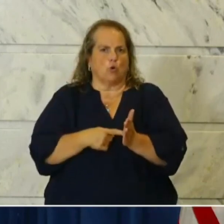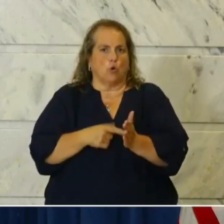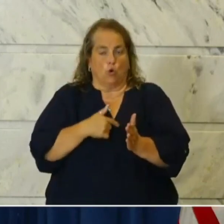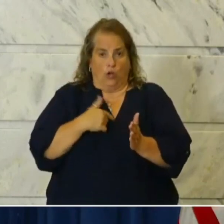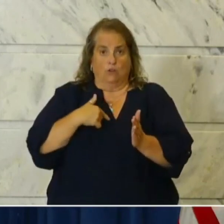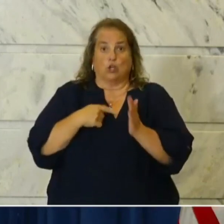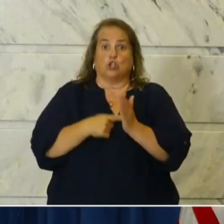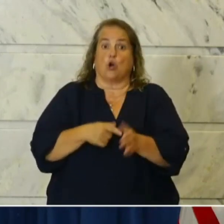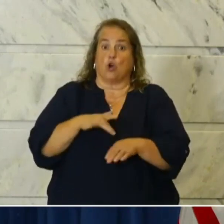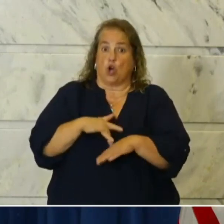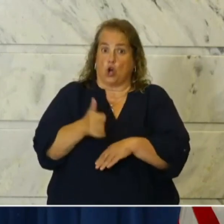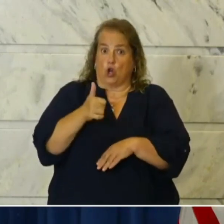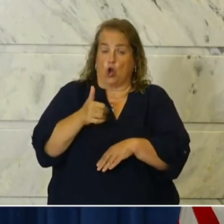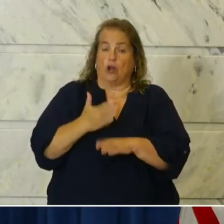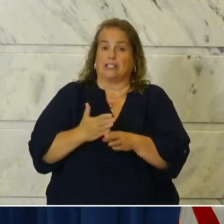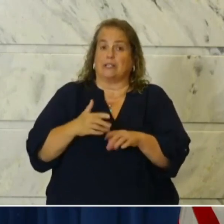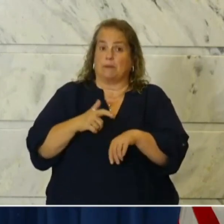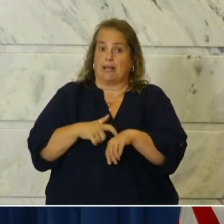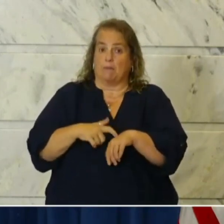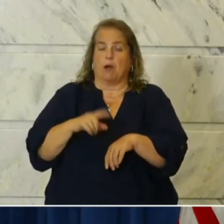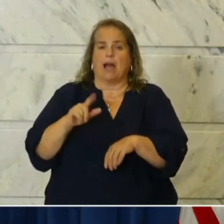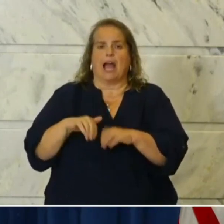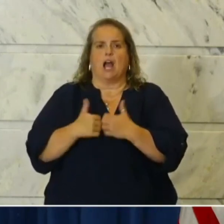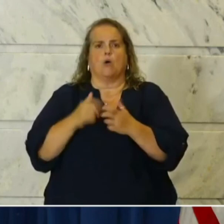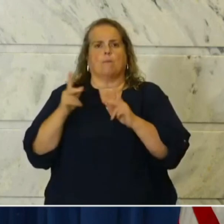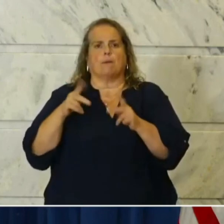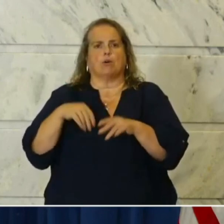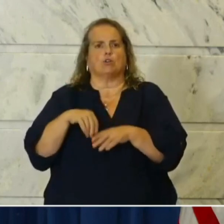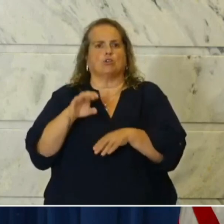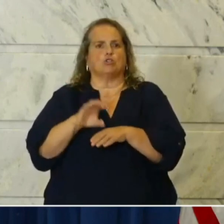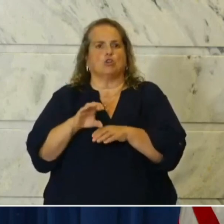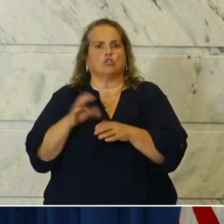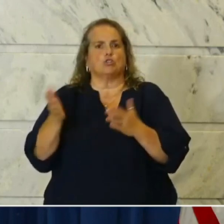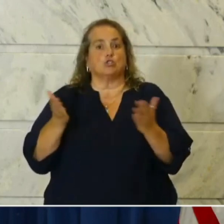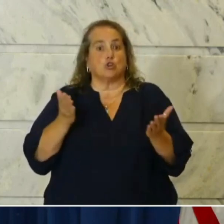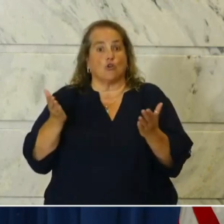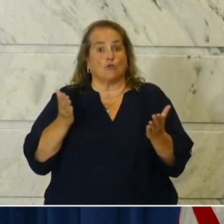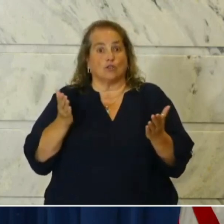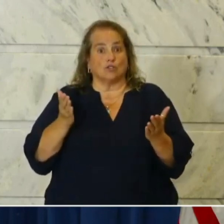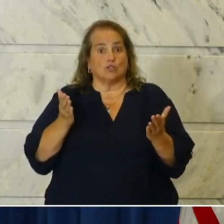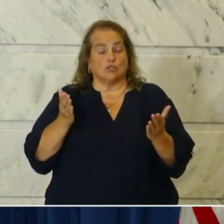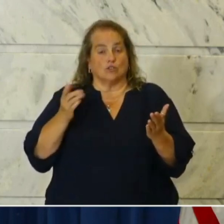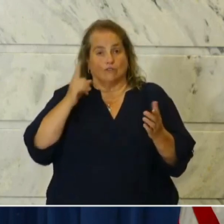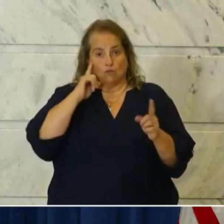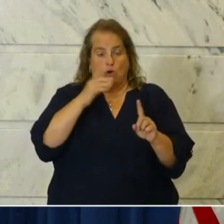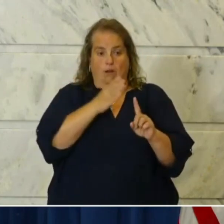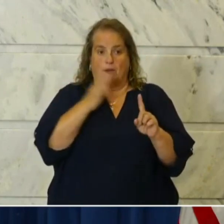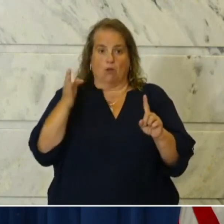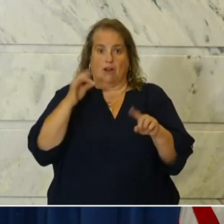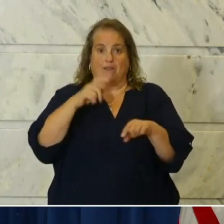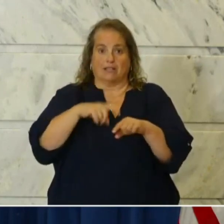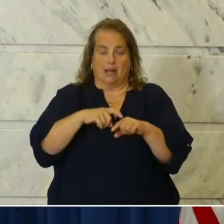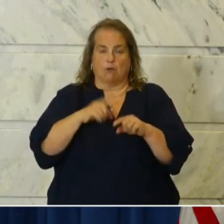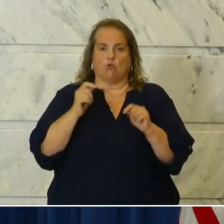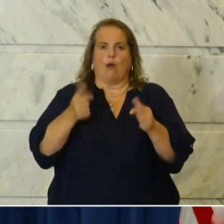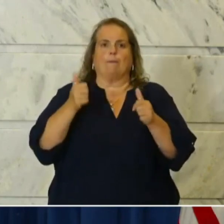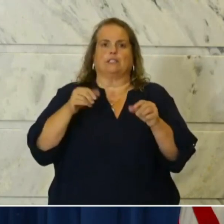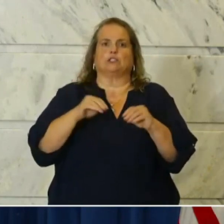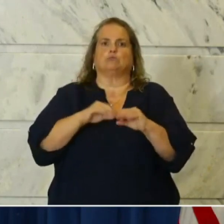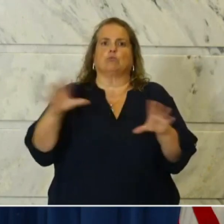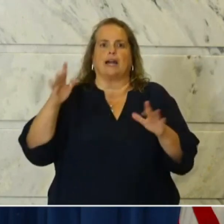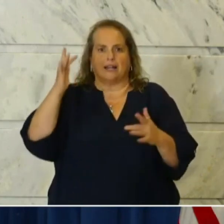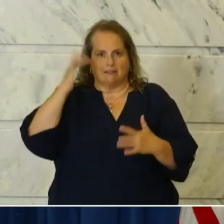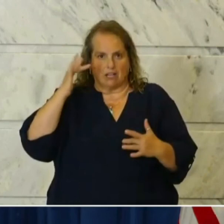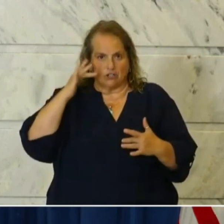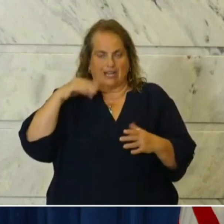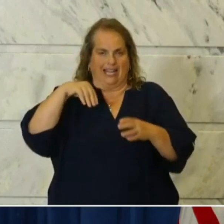shown earlier over time how people in a church service for a period of time rapidly spread infection in an